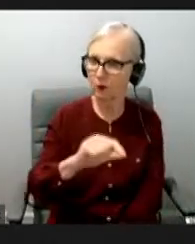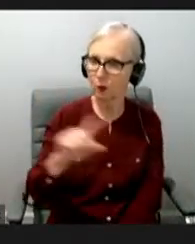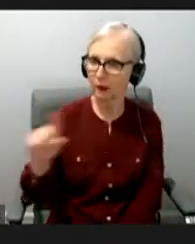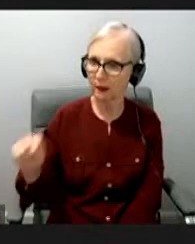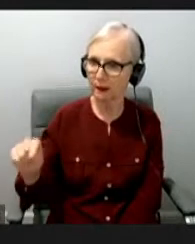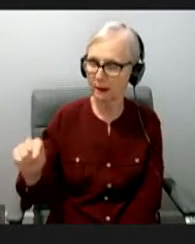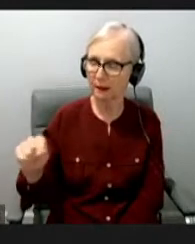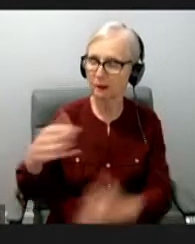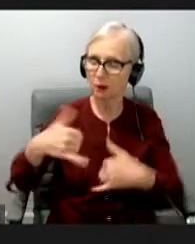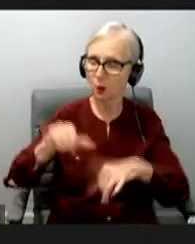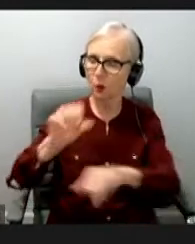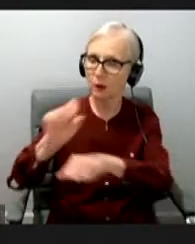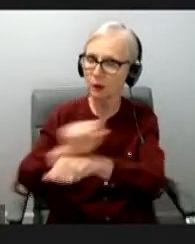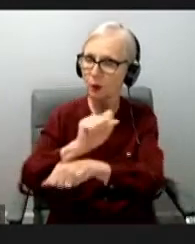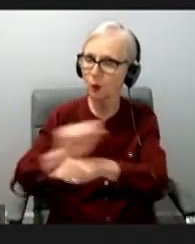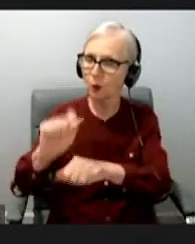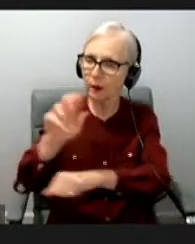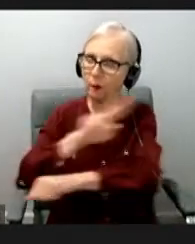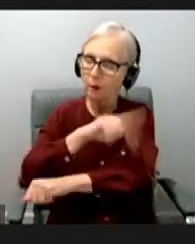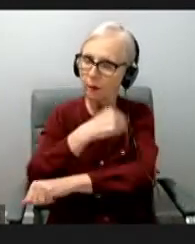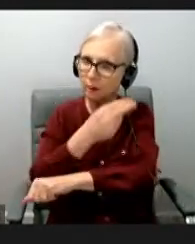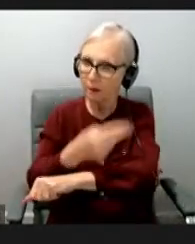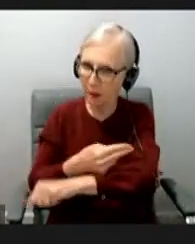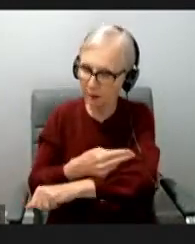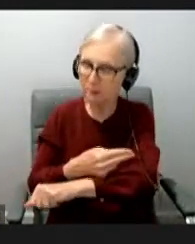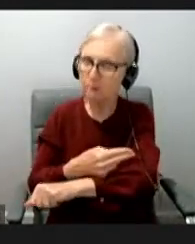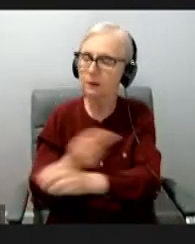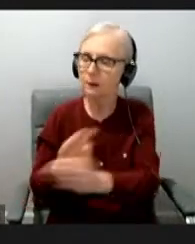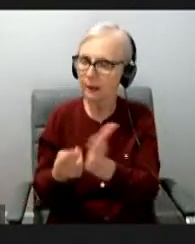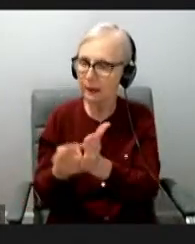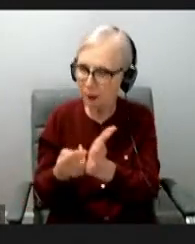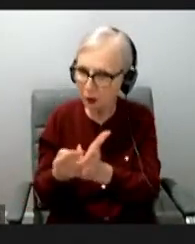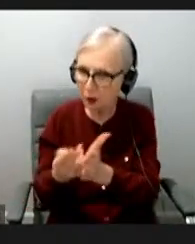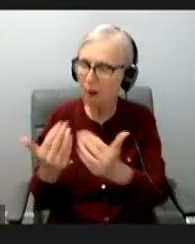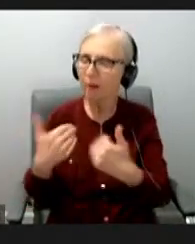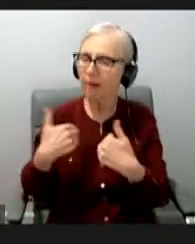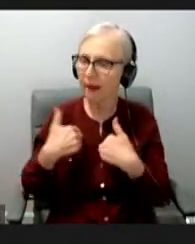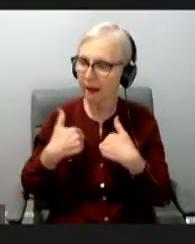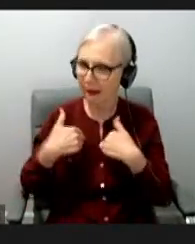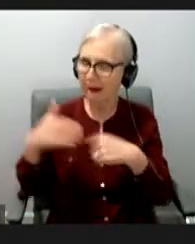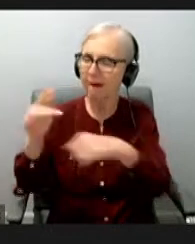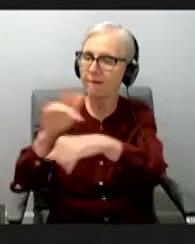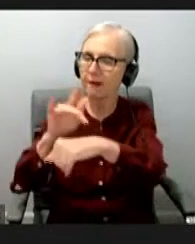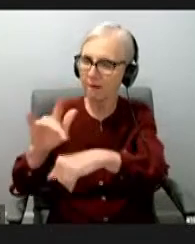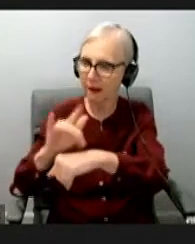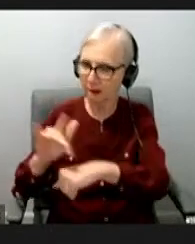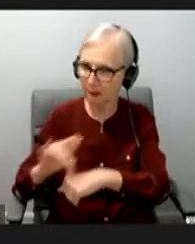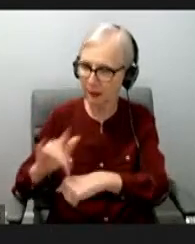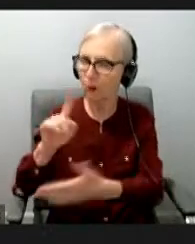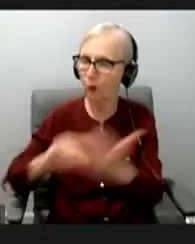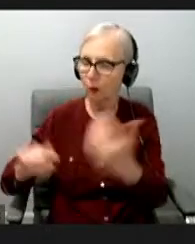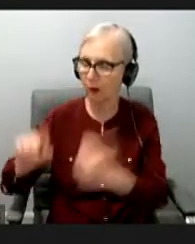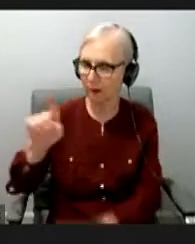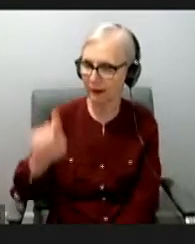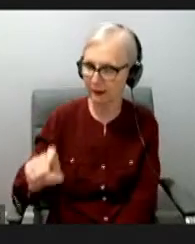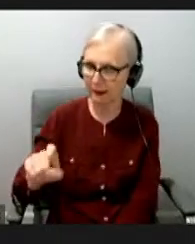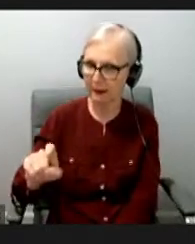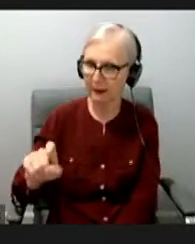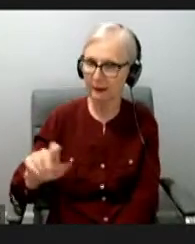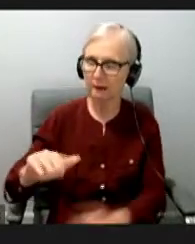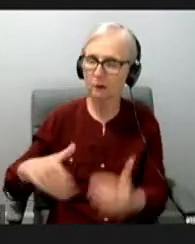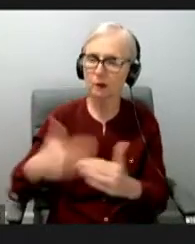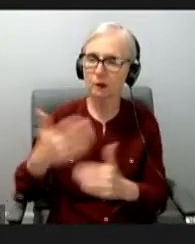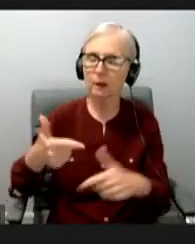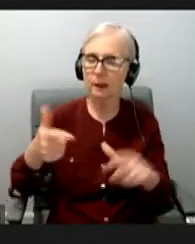our hospitals to ensure that they have the capacity that they need. And we'll go ahead and we'll look at the next